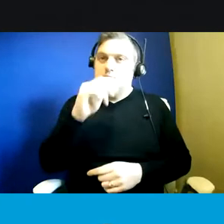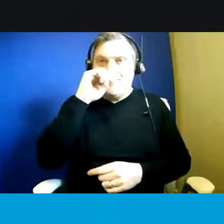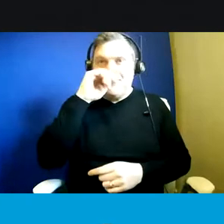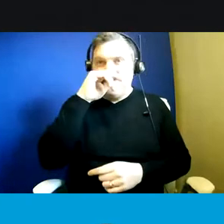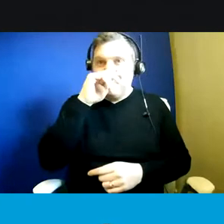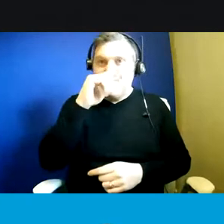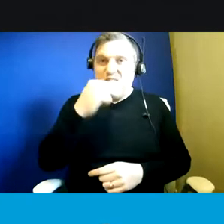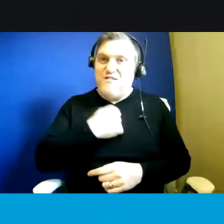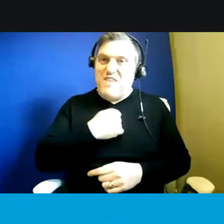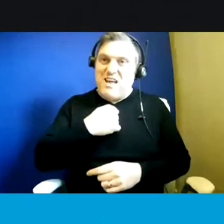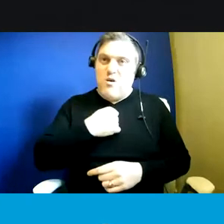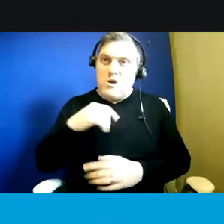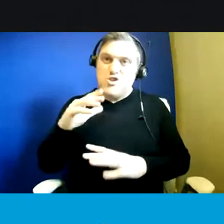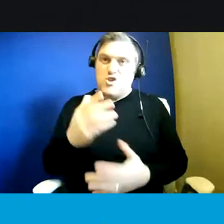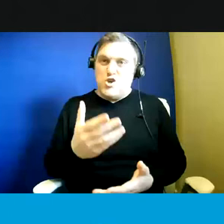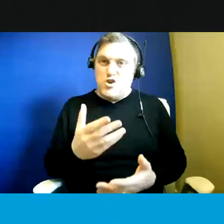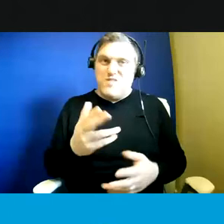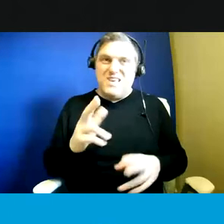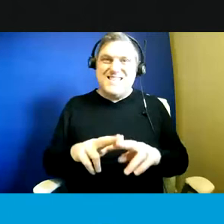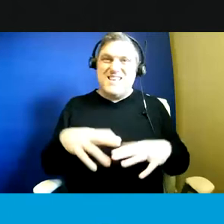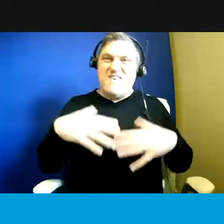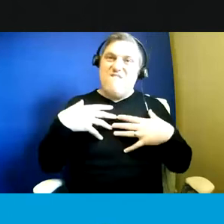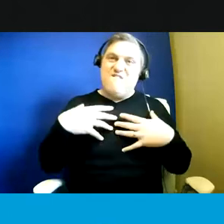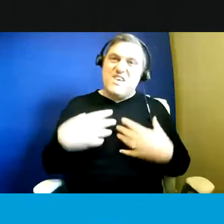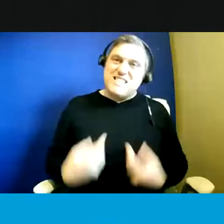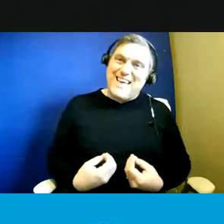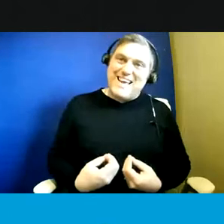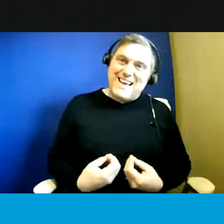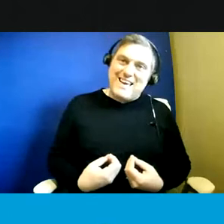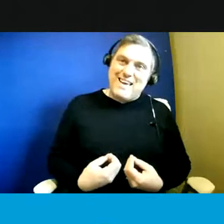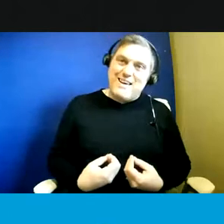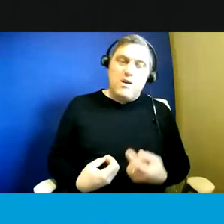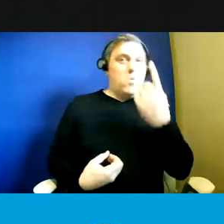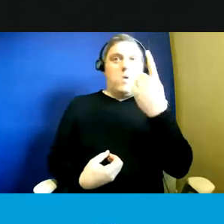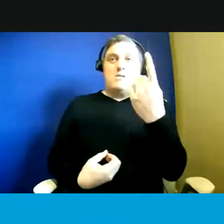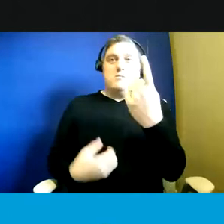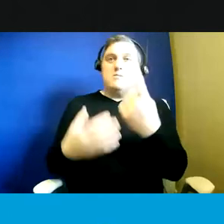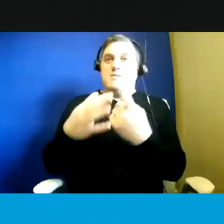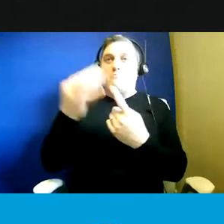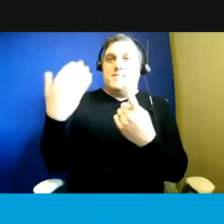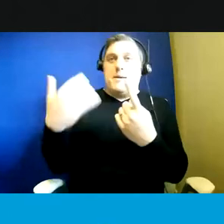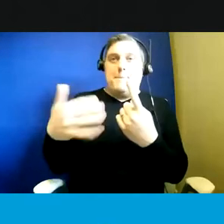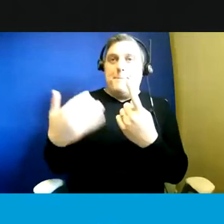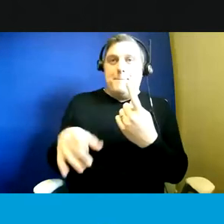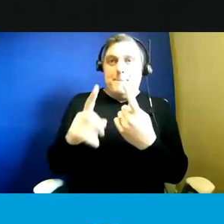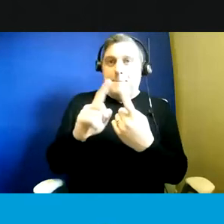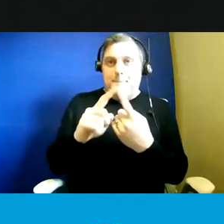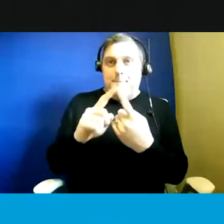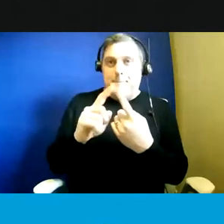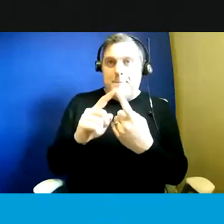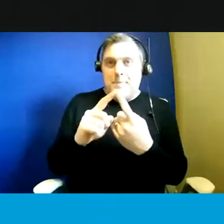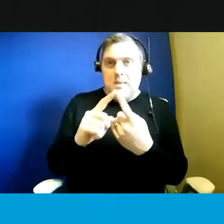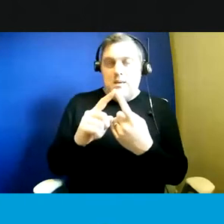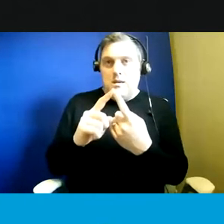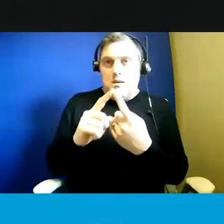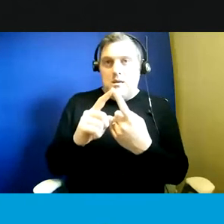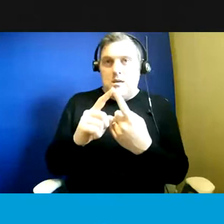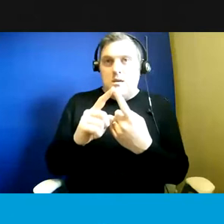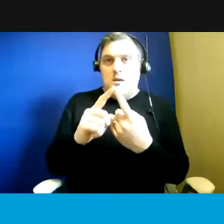for our service, if fatigue is the single symptom, whether